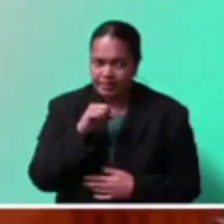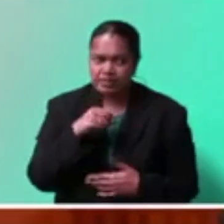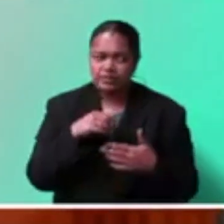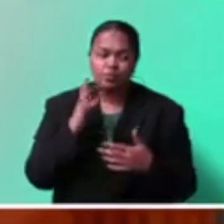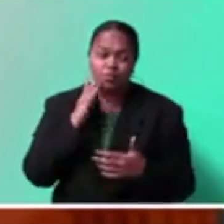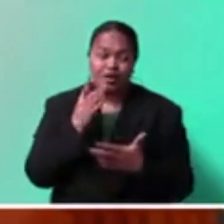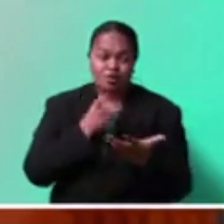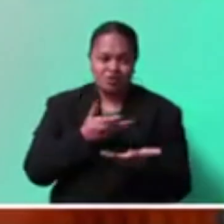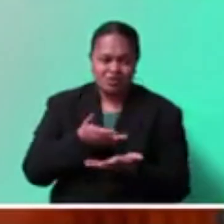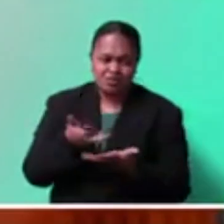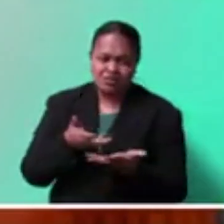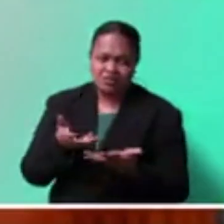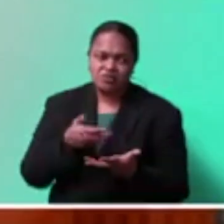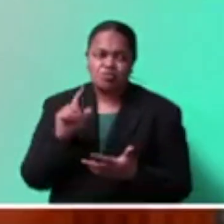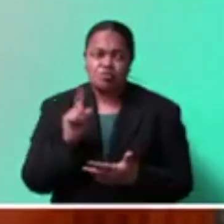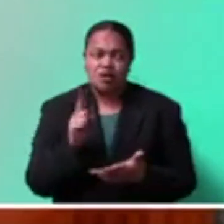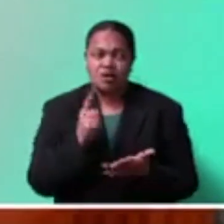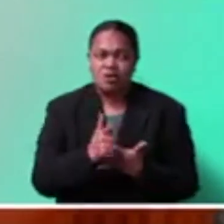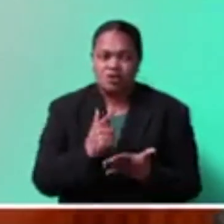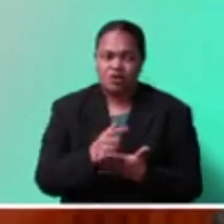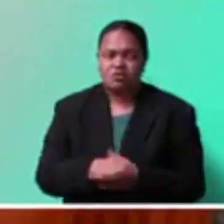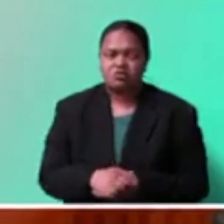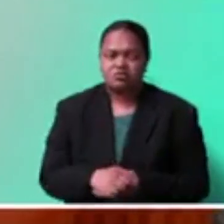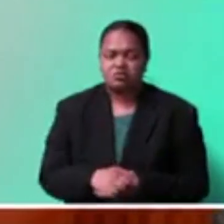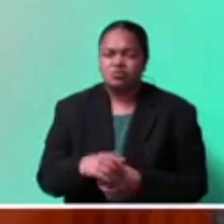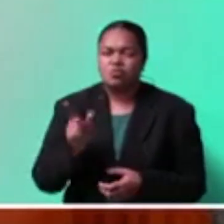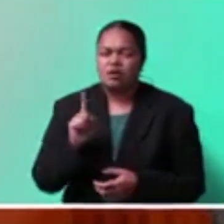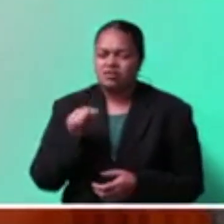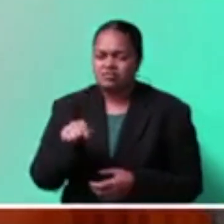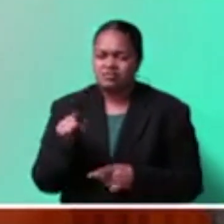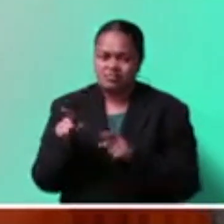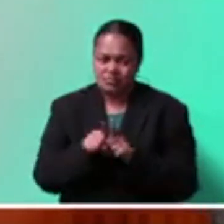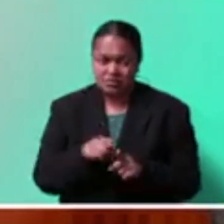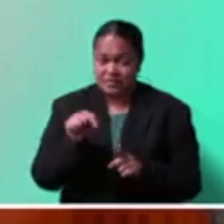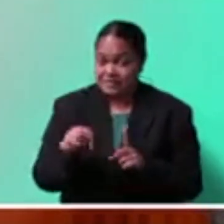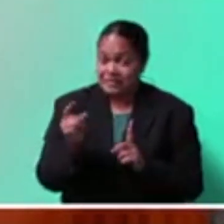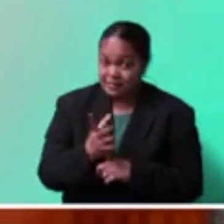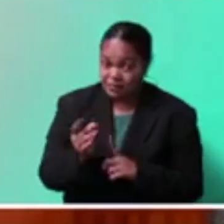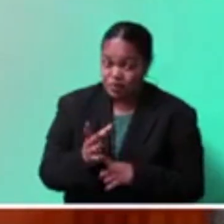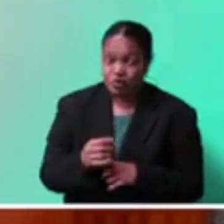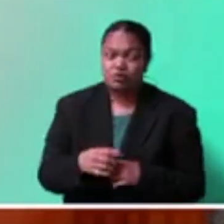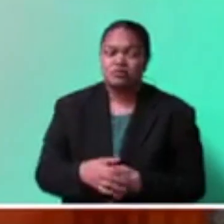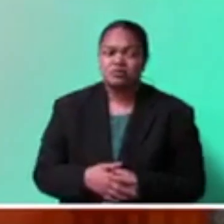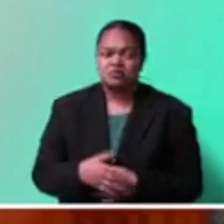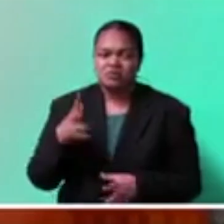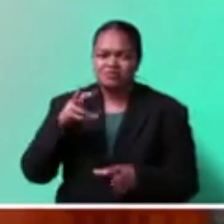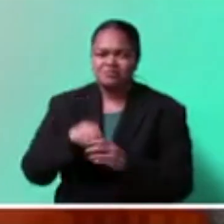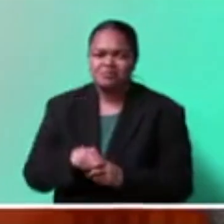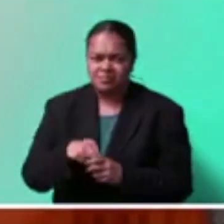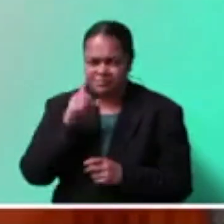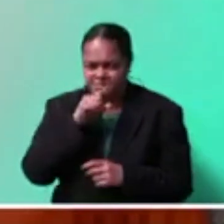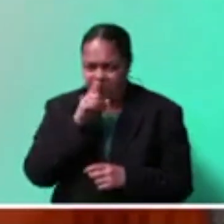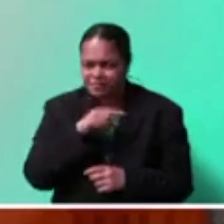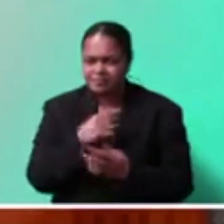consultations what a lot of the technical terms mean. This is important, Honorable Speaker, as we engage with the public, engage with